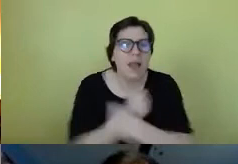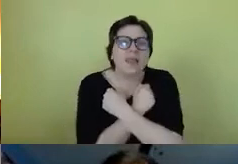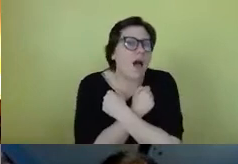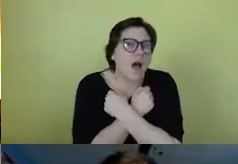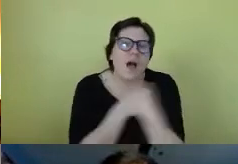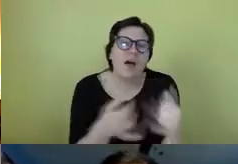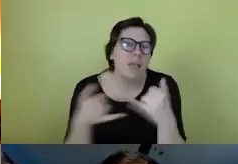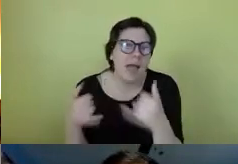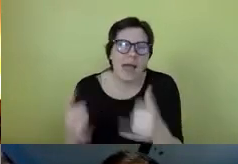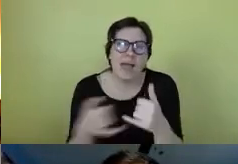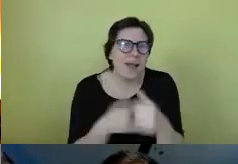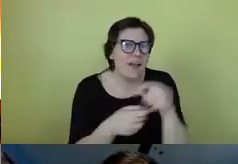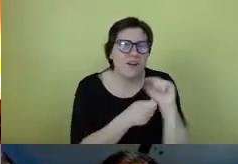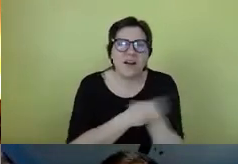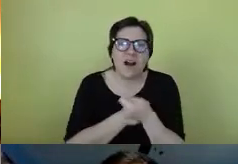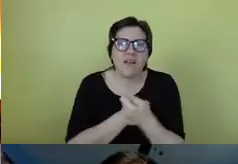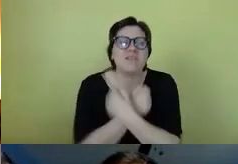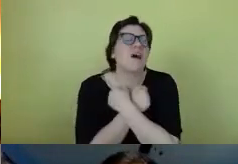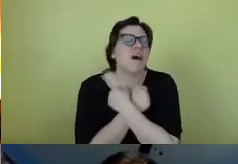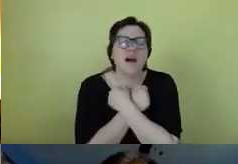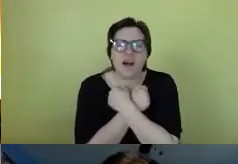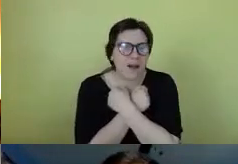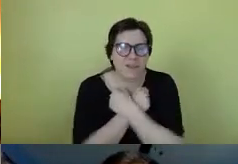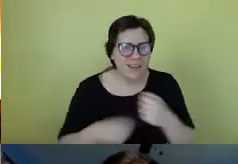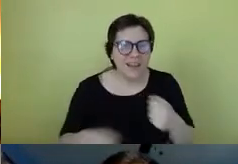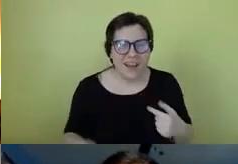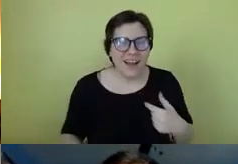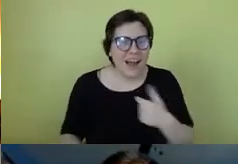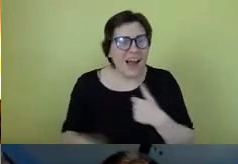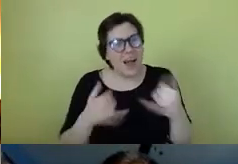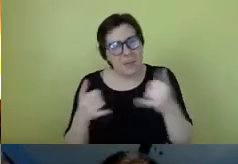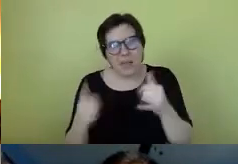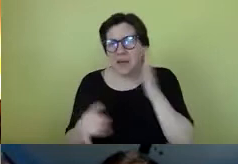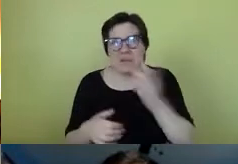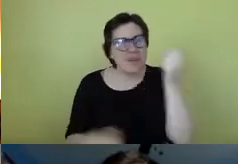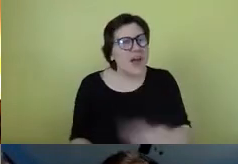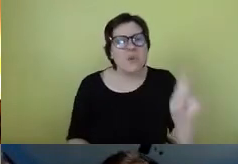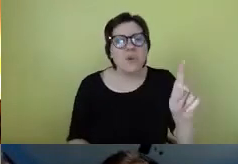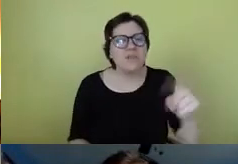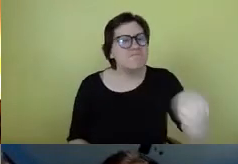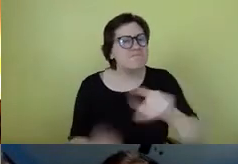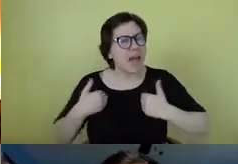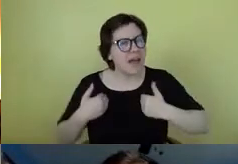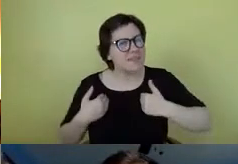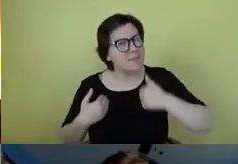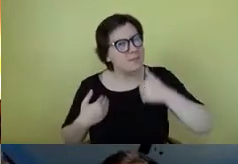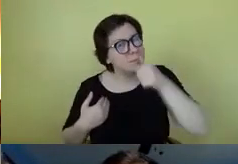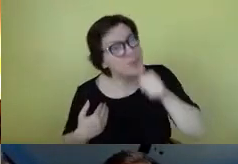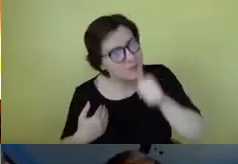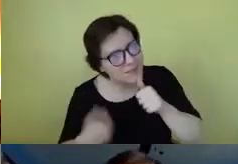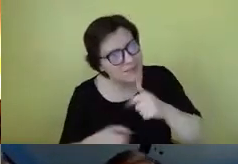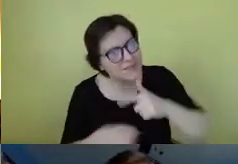I absolutely love the game. And I play with anyone who has the patience, the time,